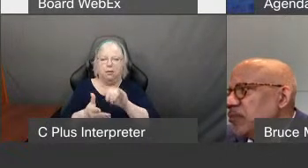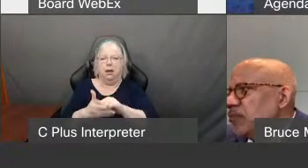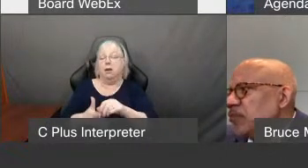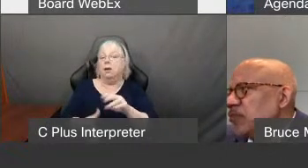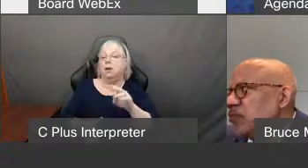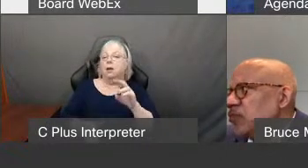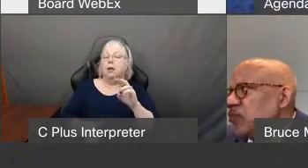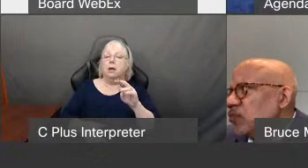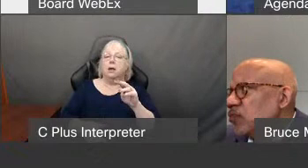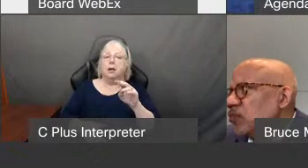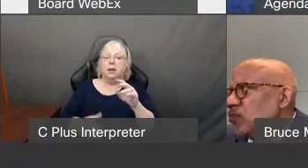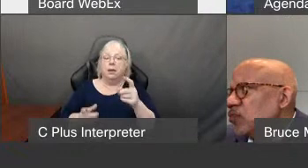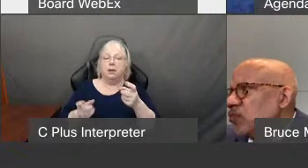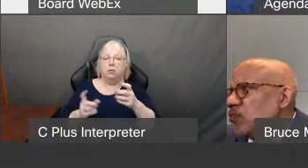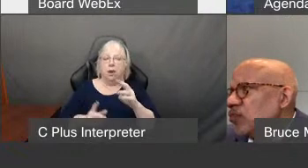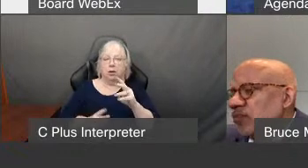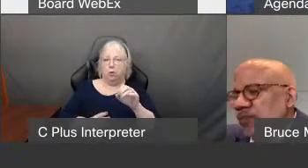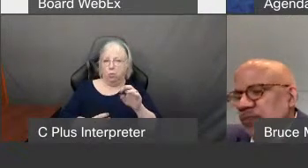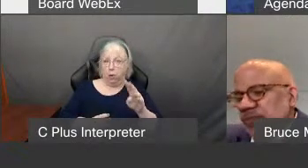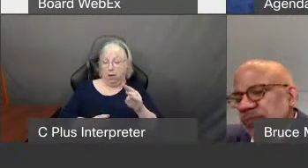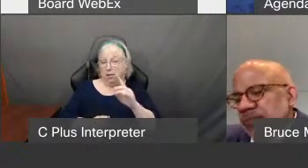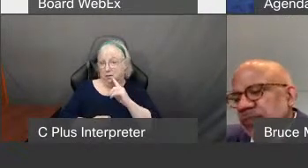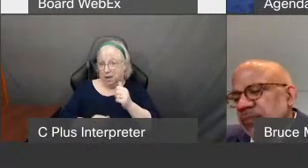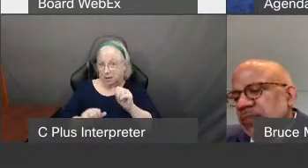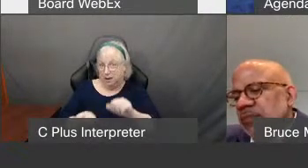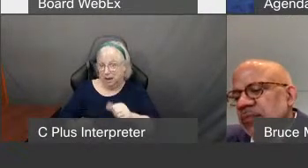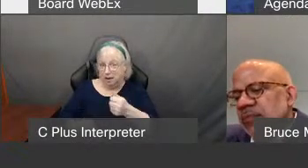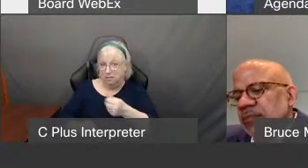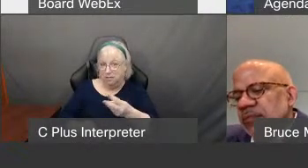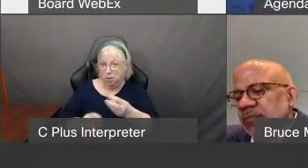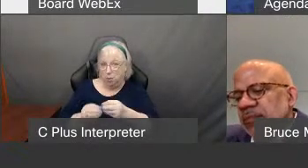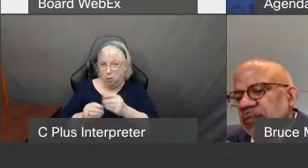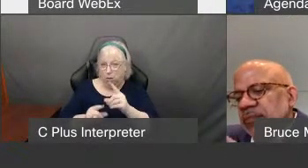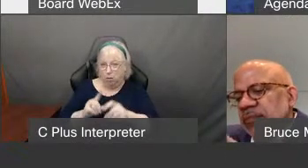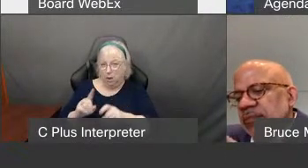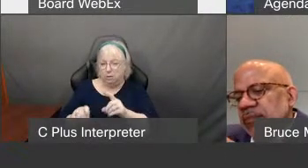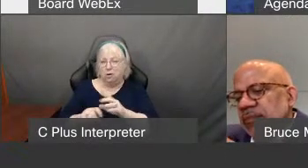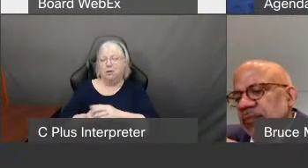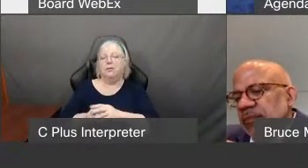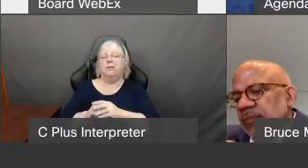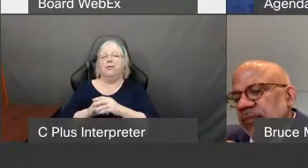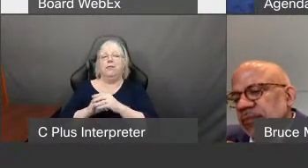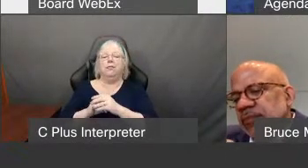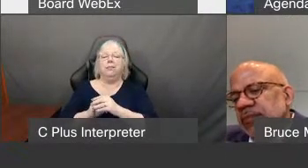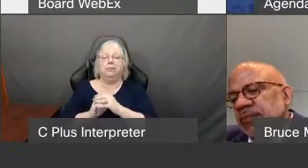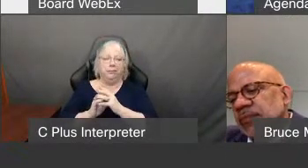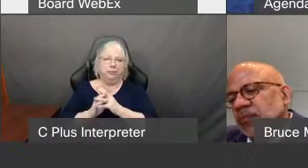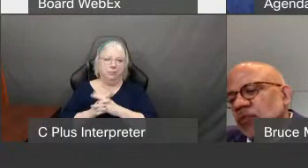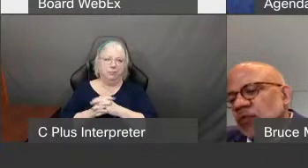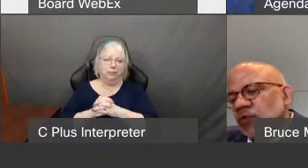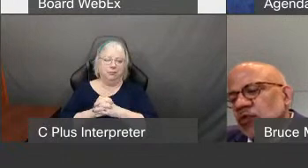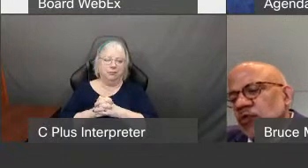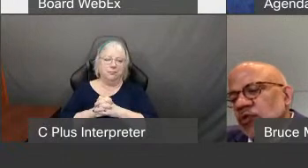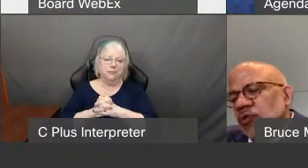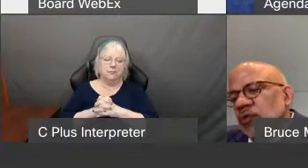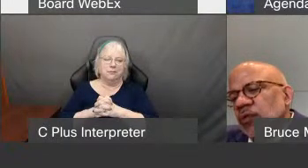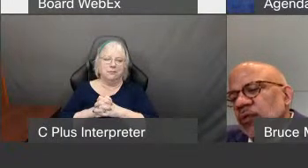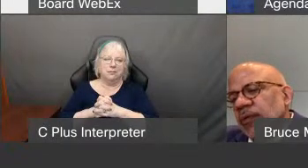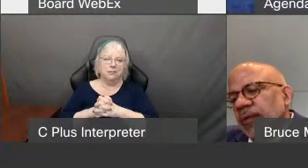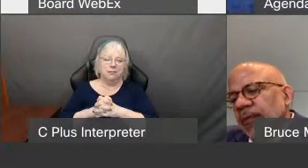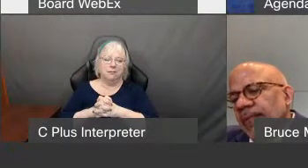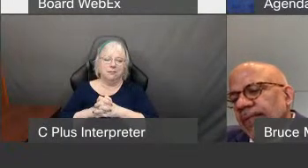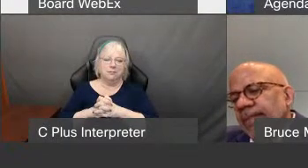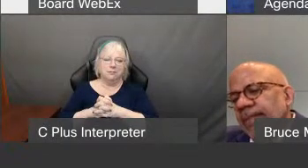if I may, just two more questions. One of the things that